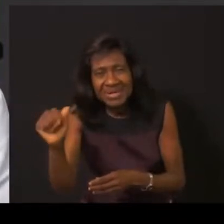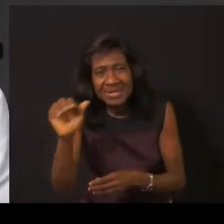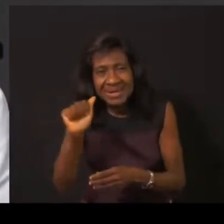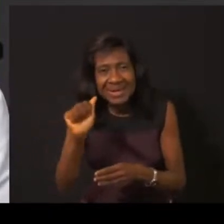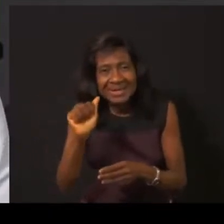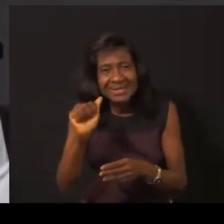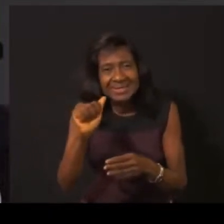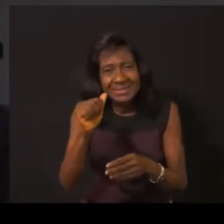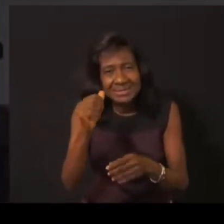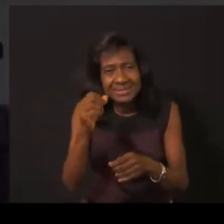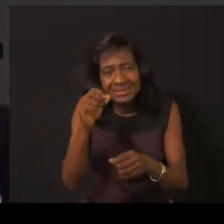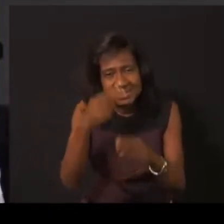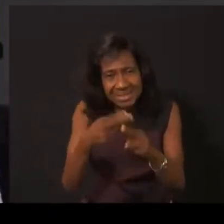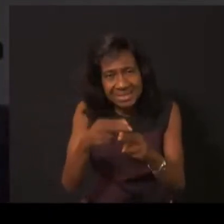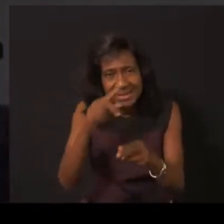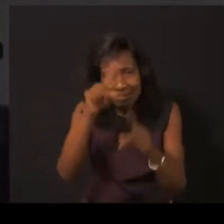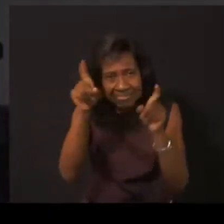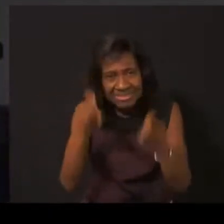is done.